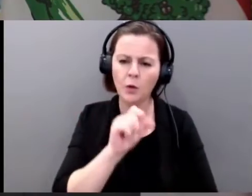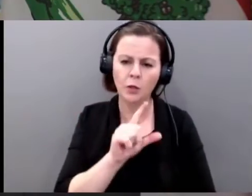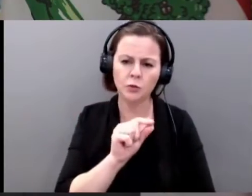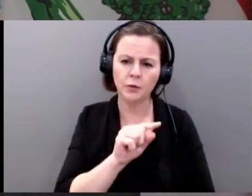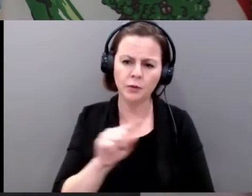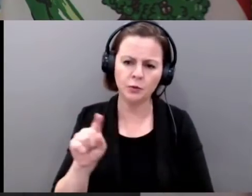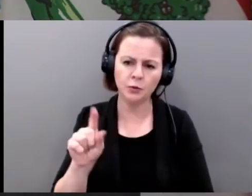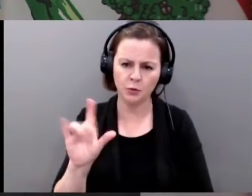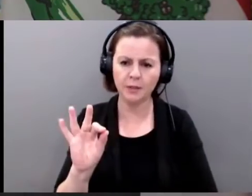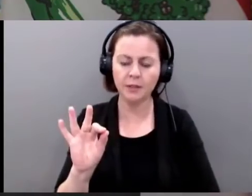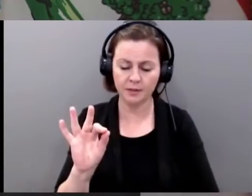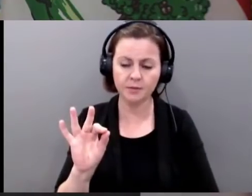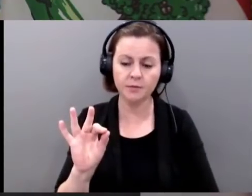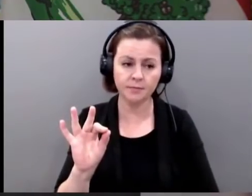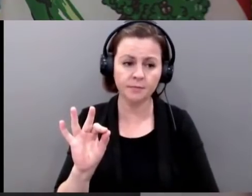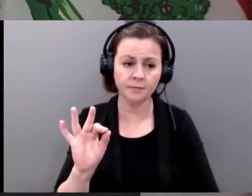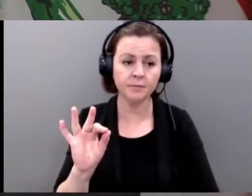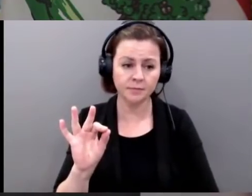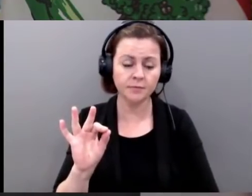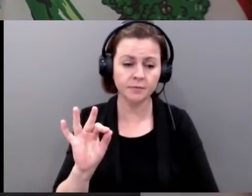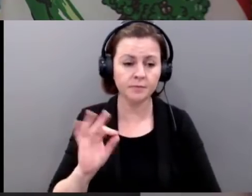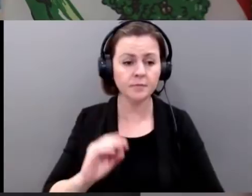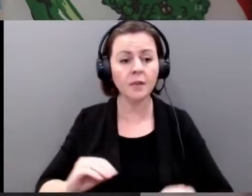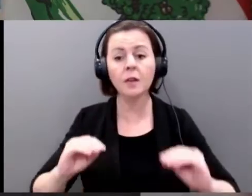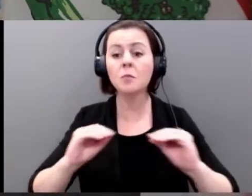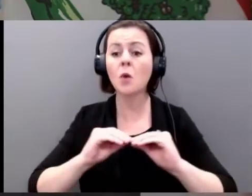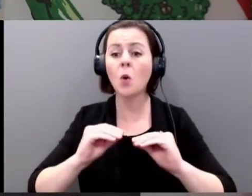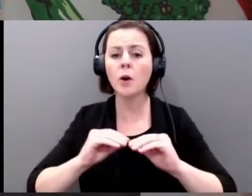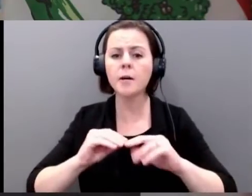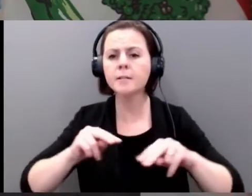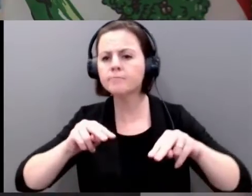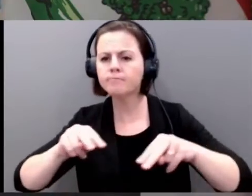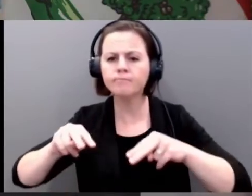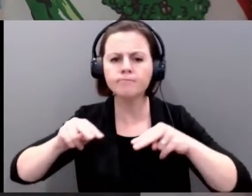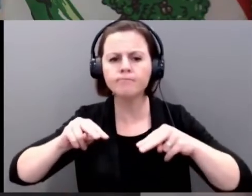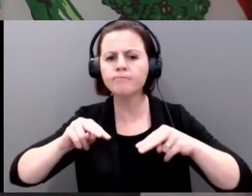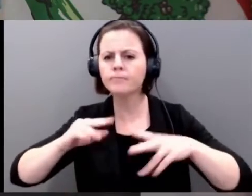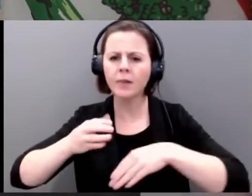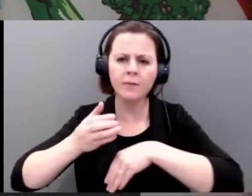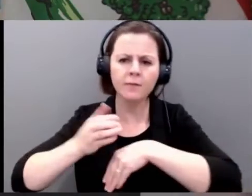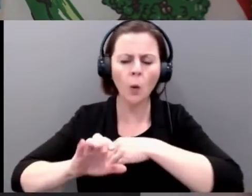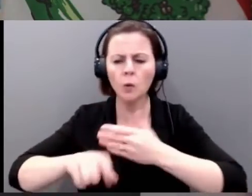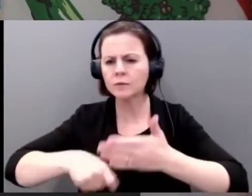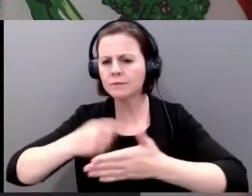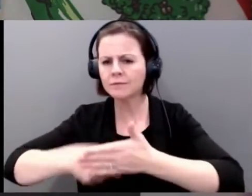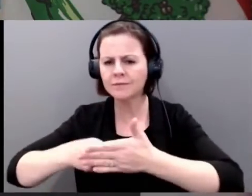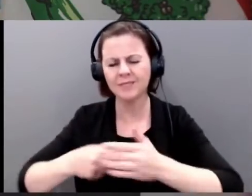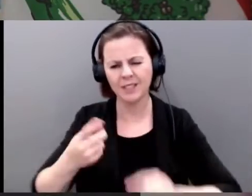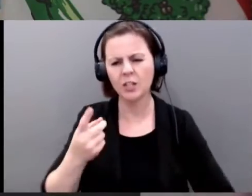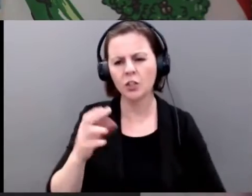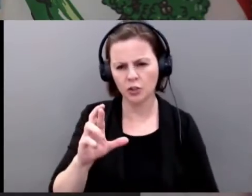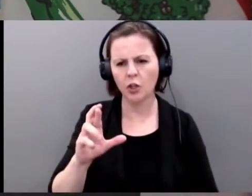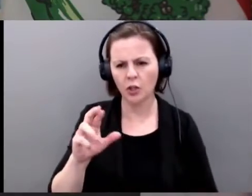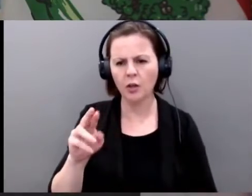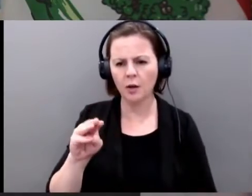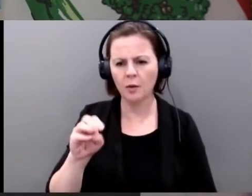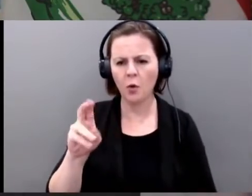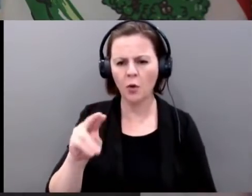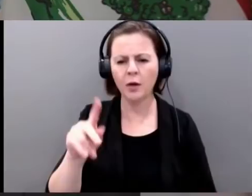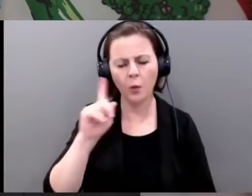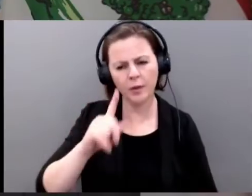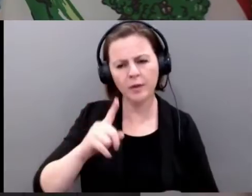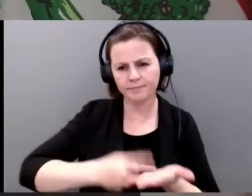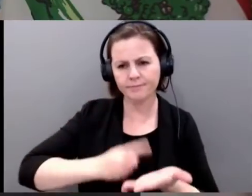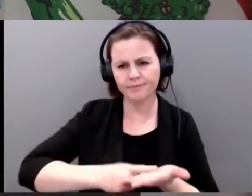increasing enforcement, once again, Dr. Morrison will highlight that in greater detail, but it will take effect tomorrow at 8 a.m. This